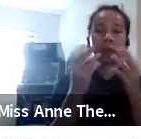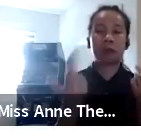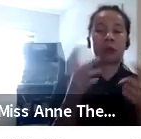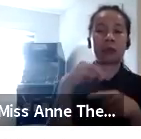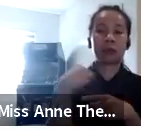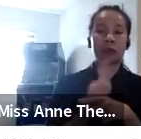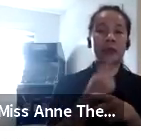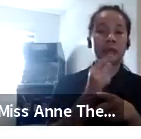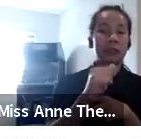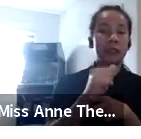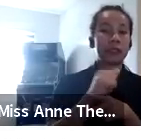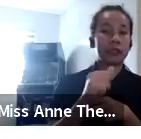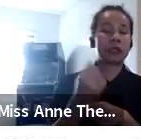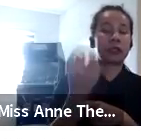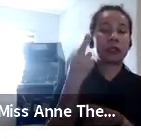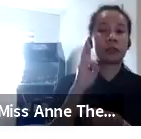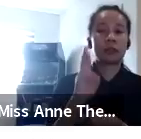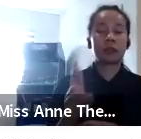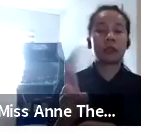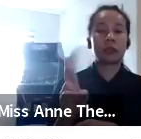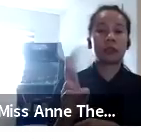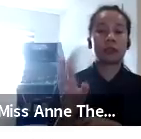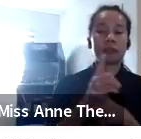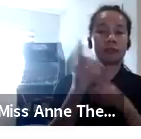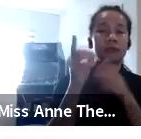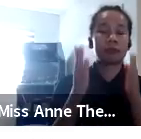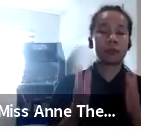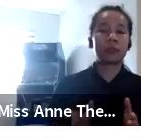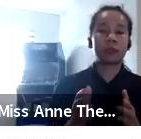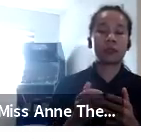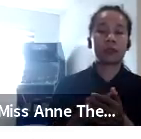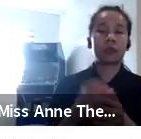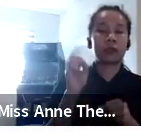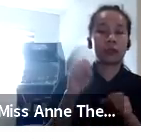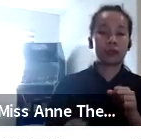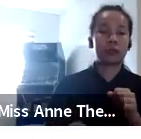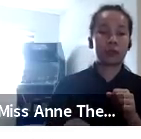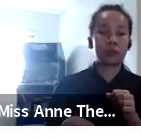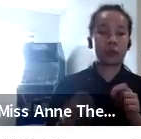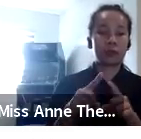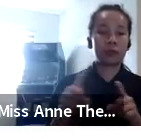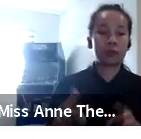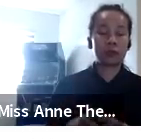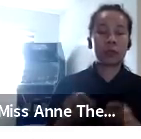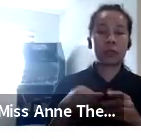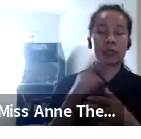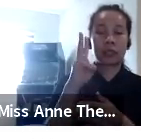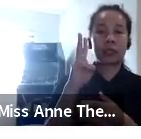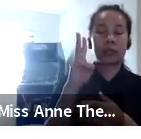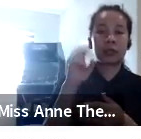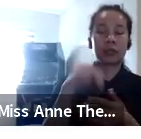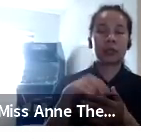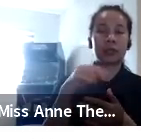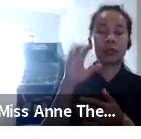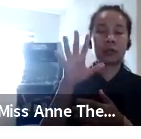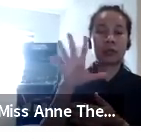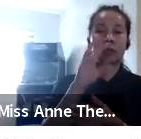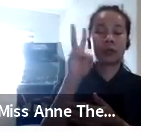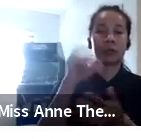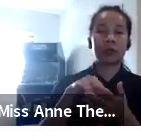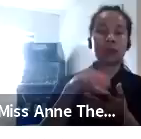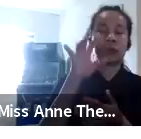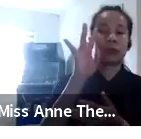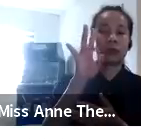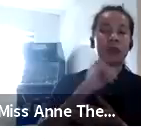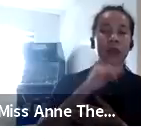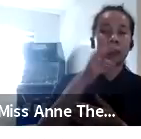trained their directors. So also in 2005 to 2007, I was invited